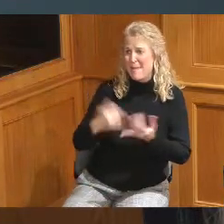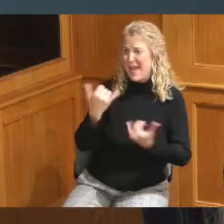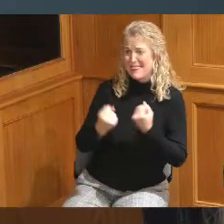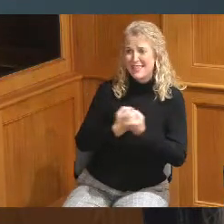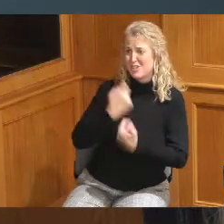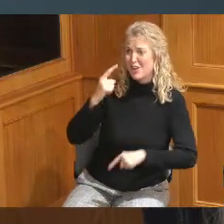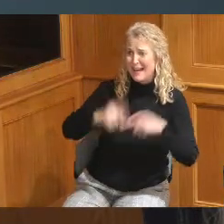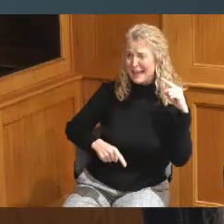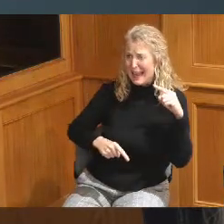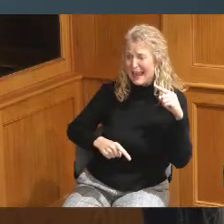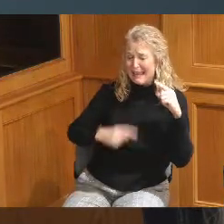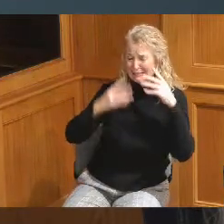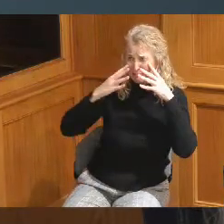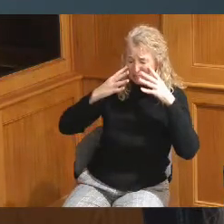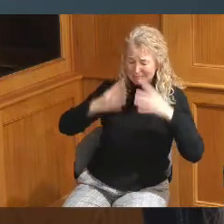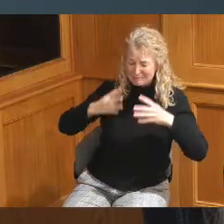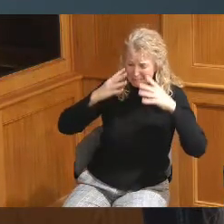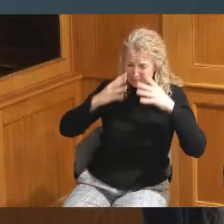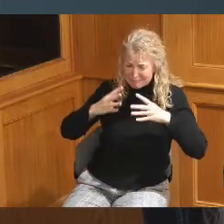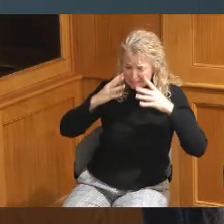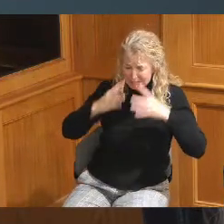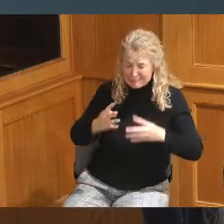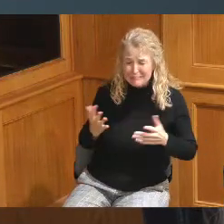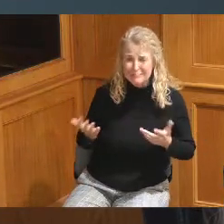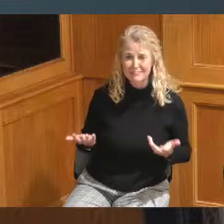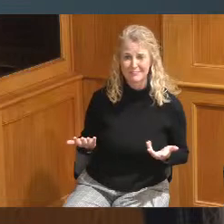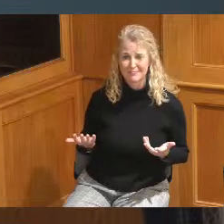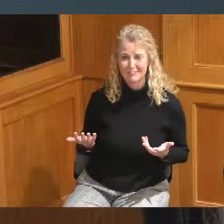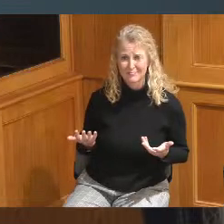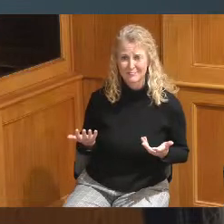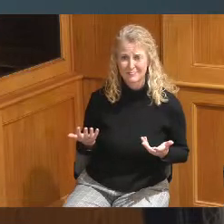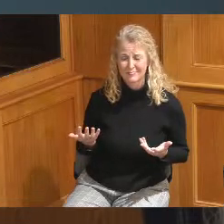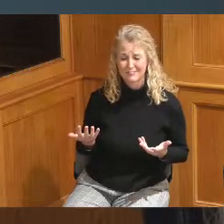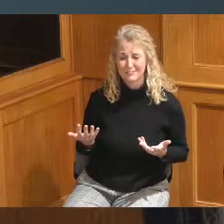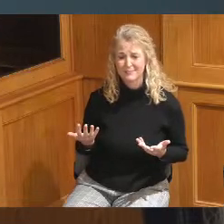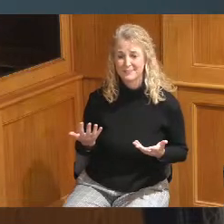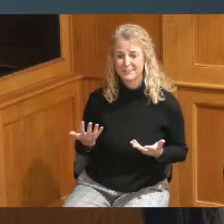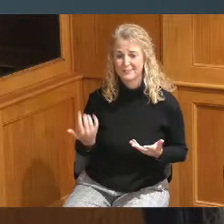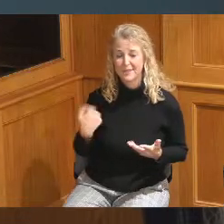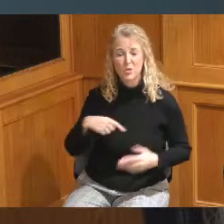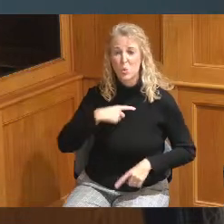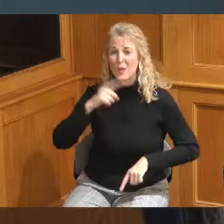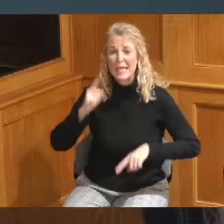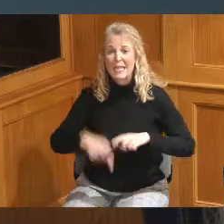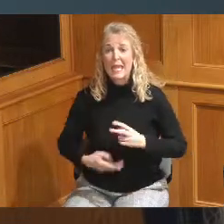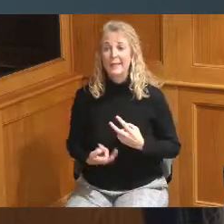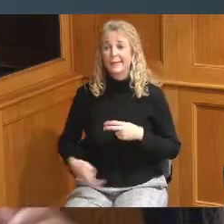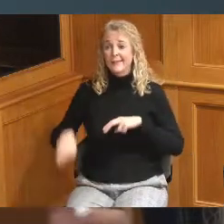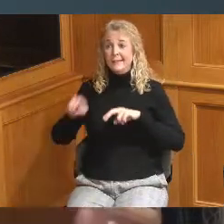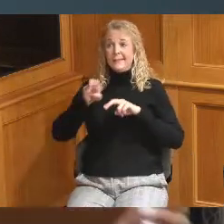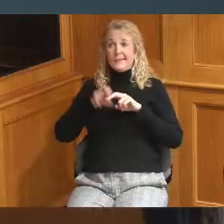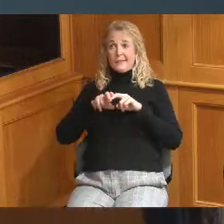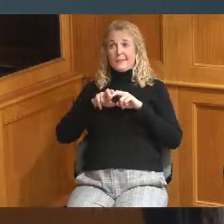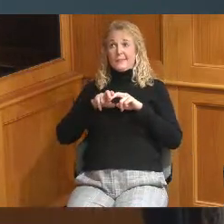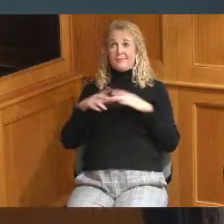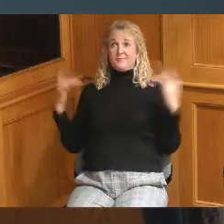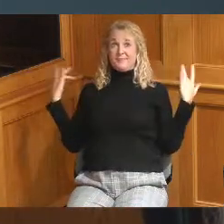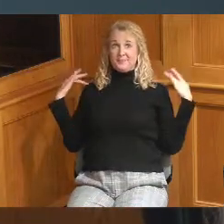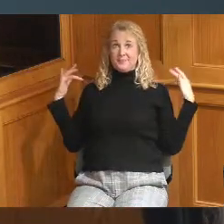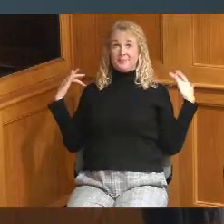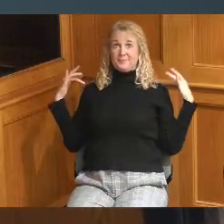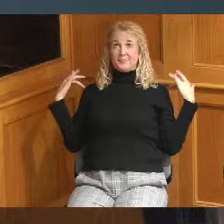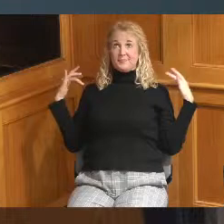in tears, about to lose everything. And we just can't sit back and say, okay,